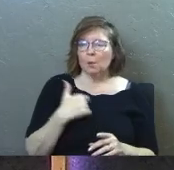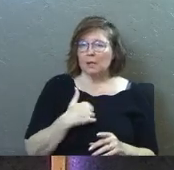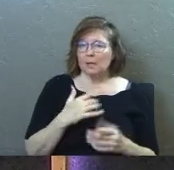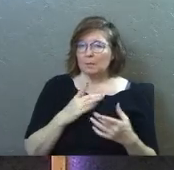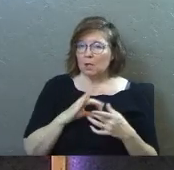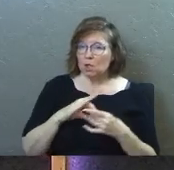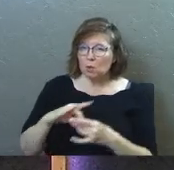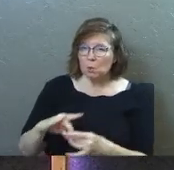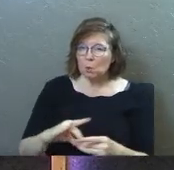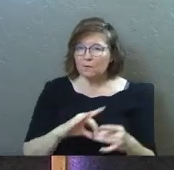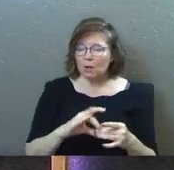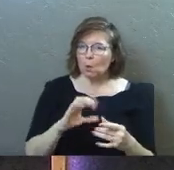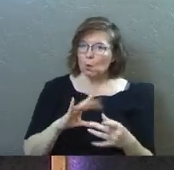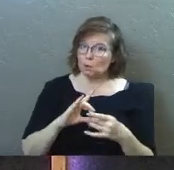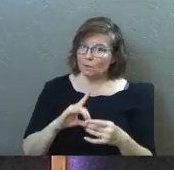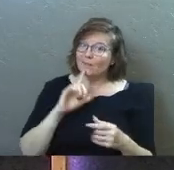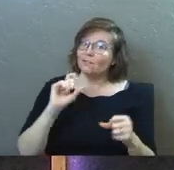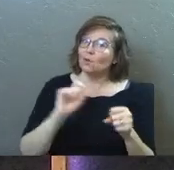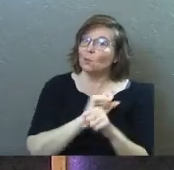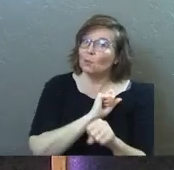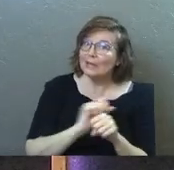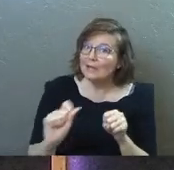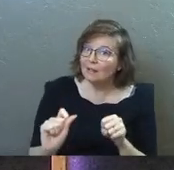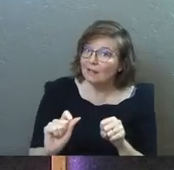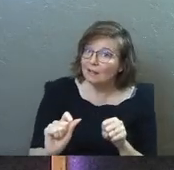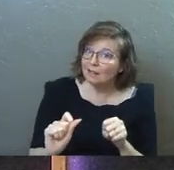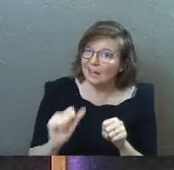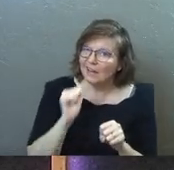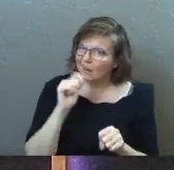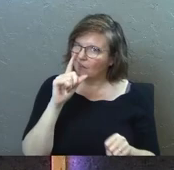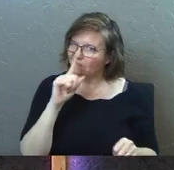are we going to be unified, or are we going to be unified for real?